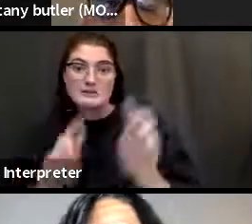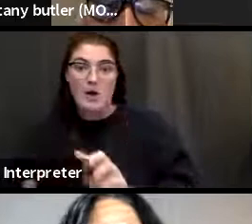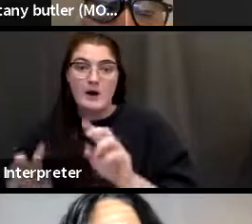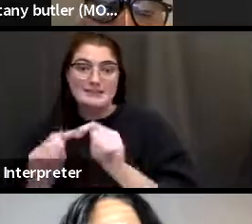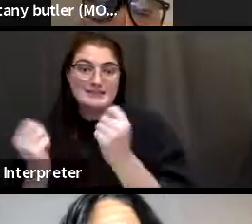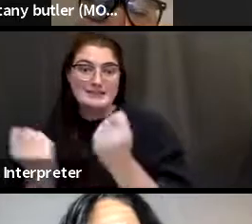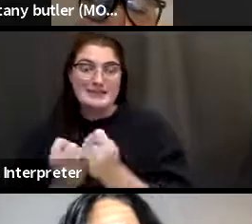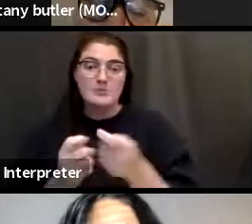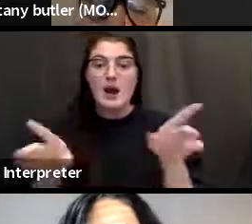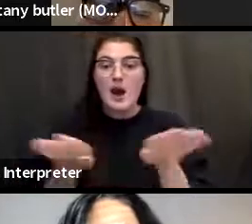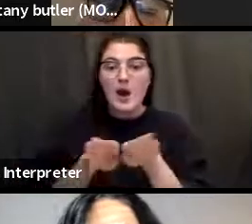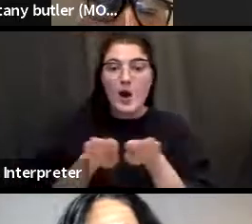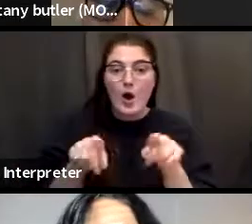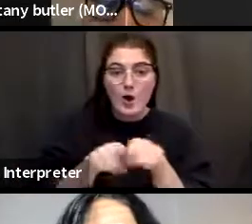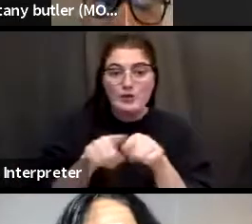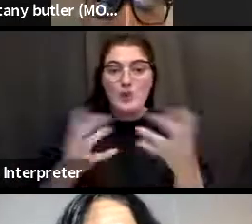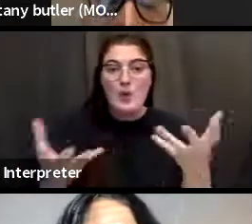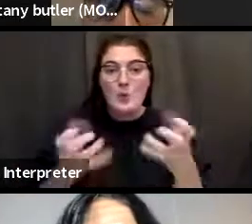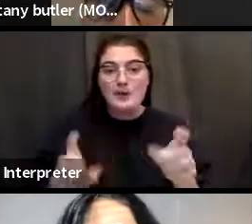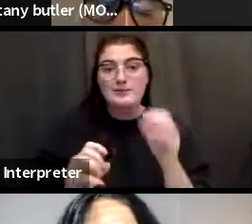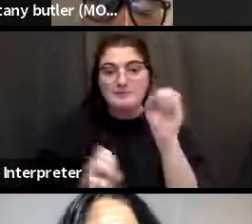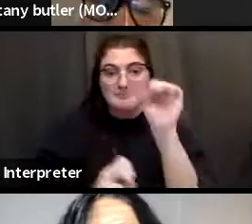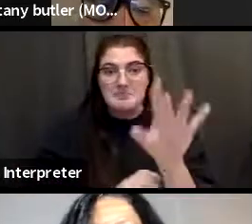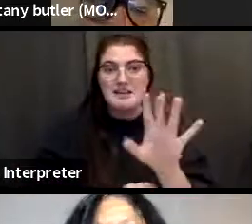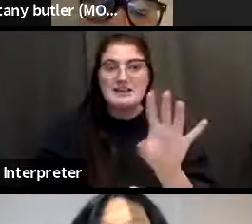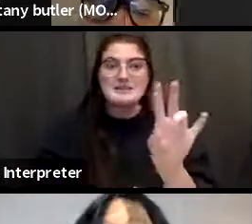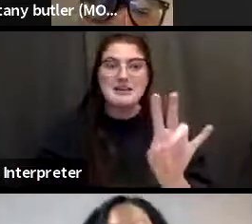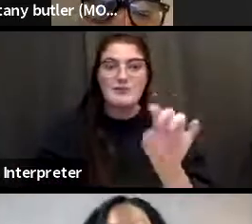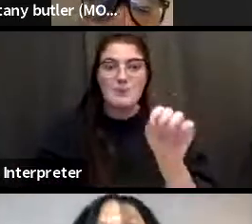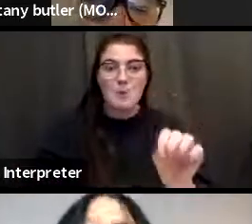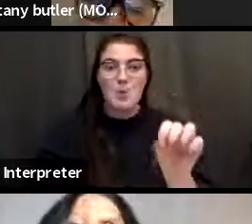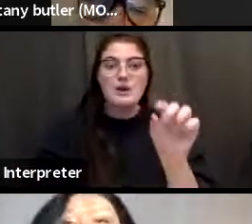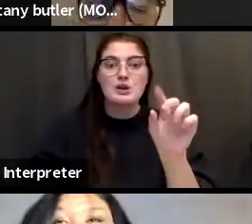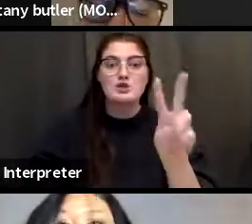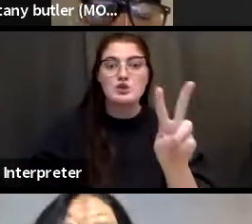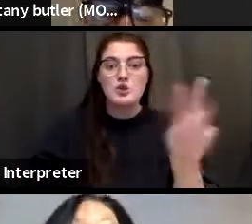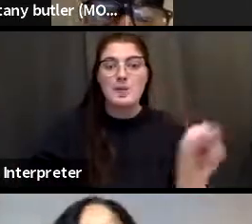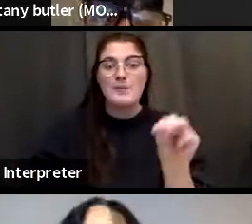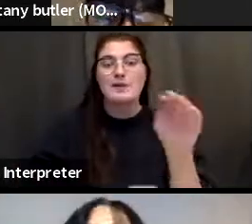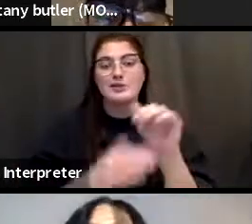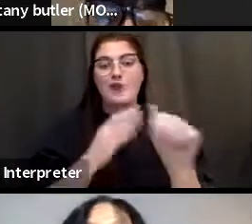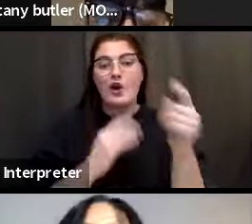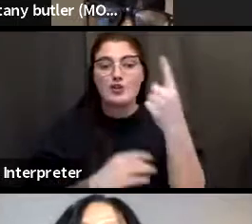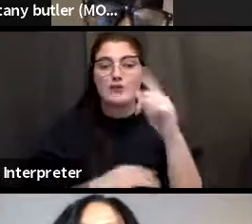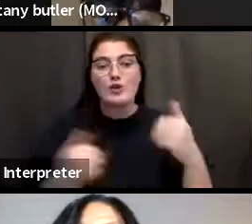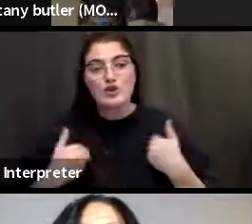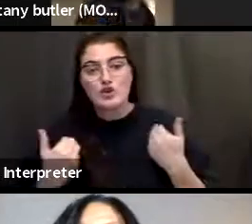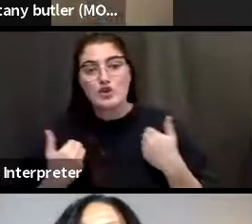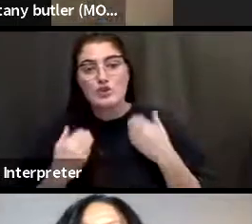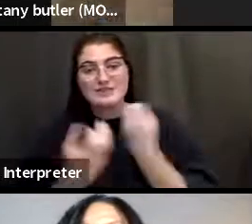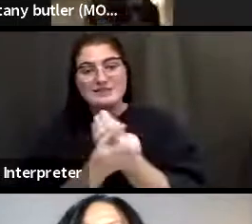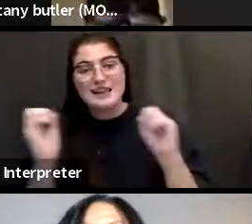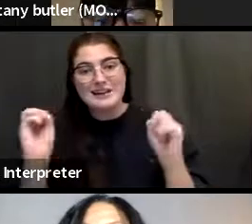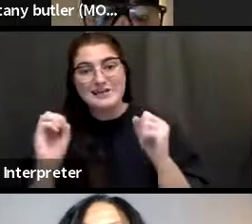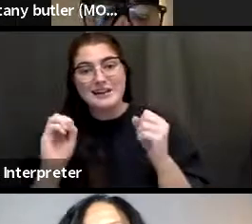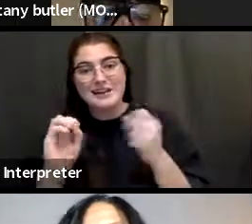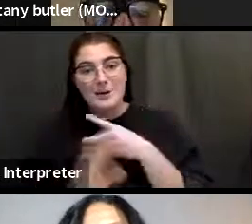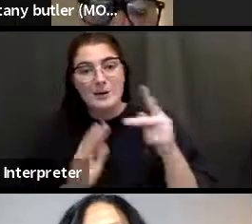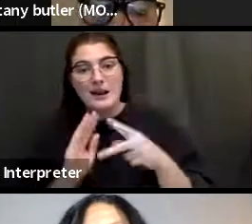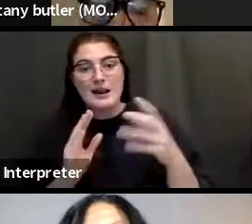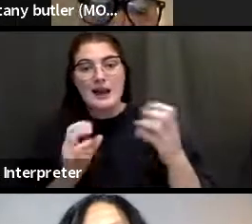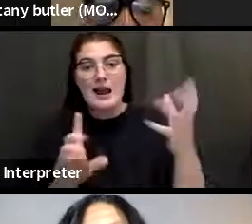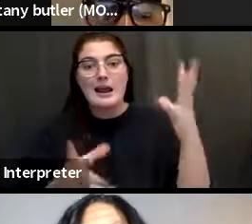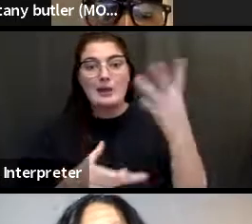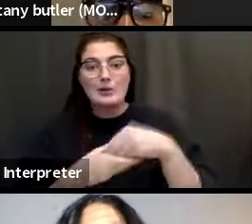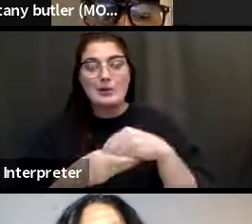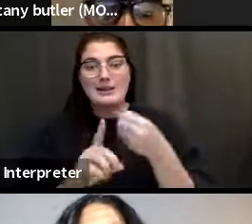note that there's $7.2 million added for youth safety initiatives, including the expansion of the Safe